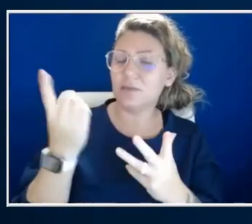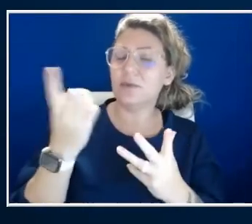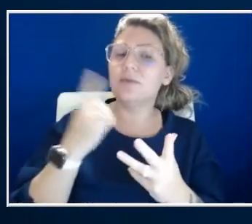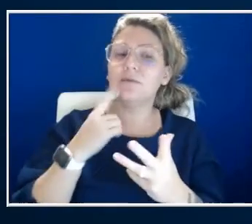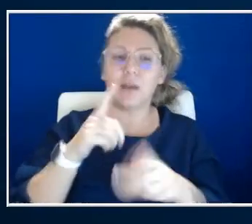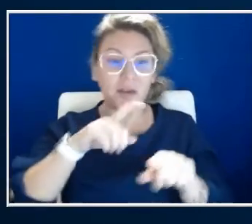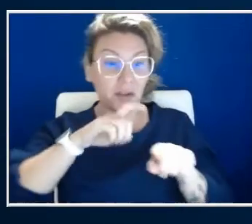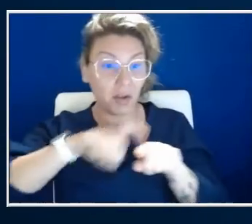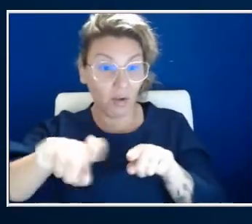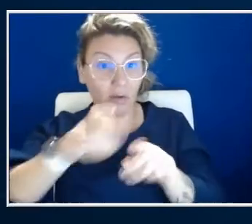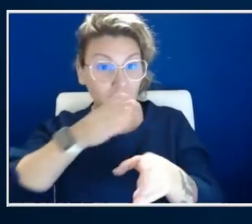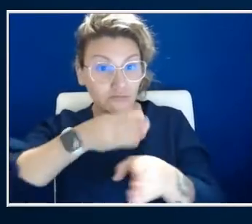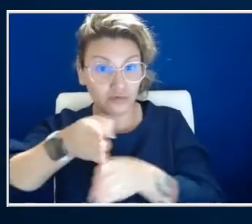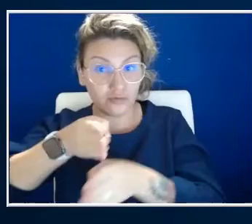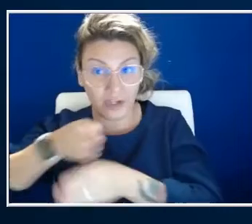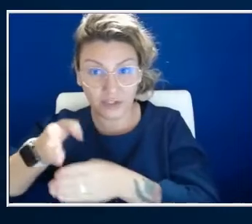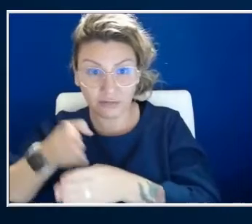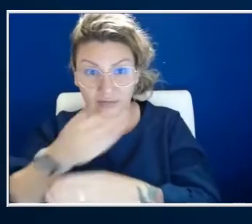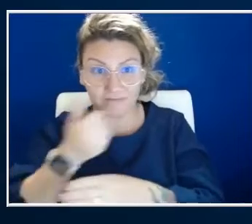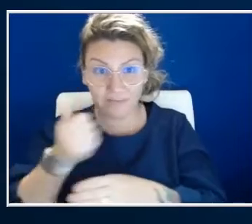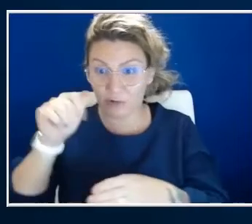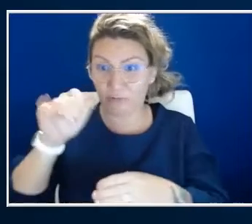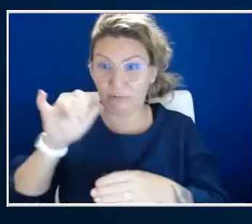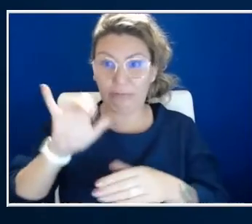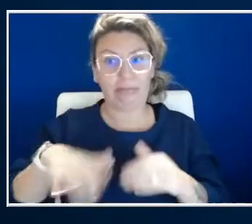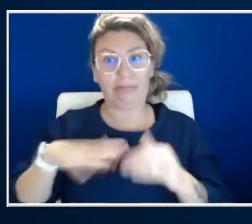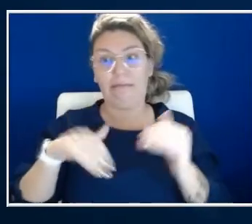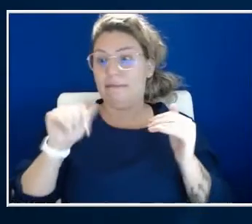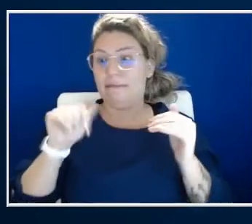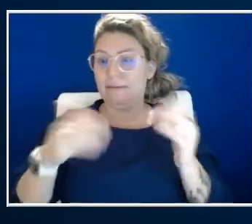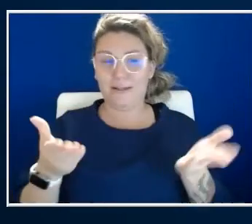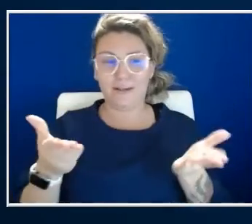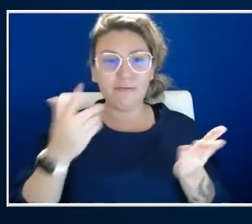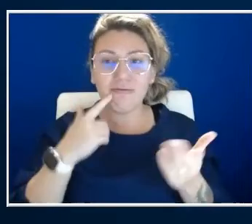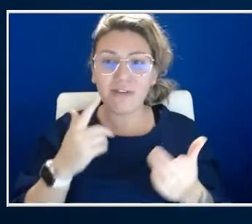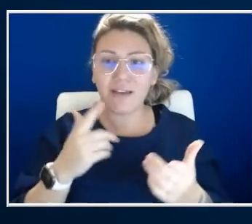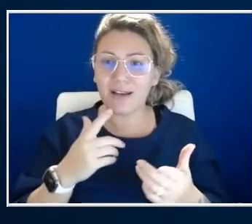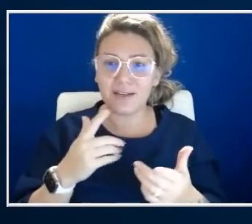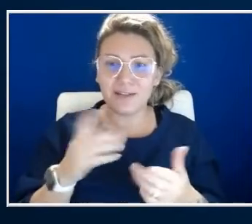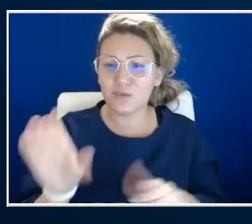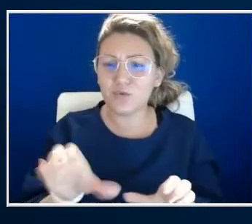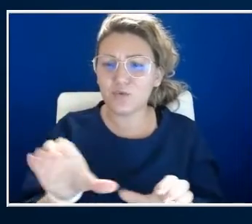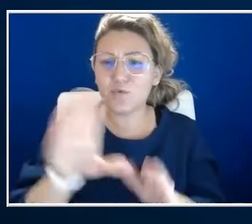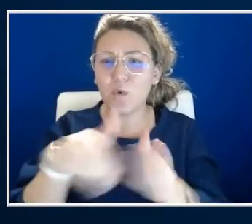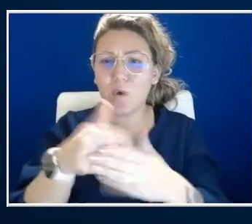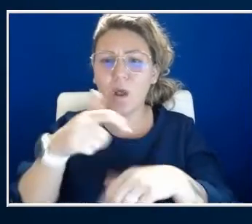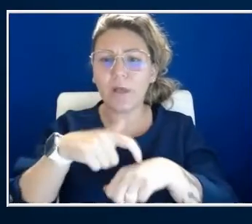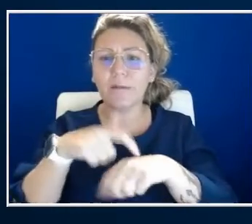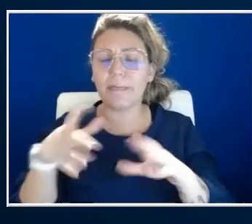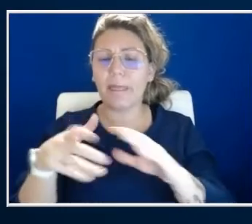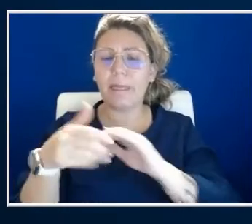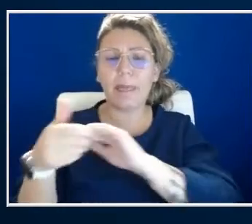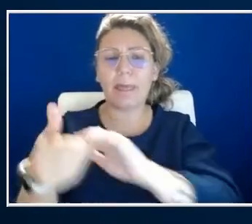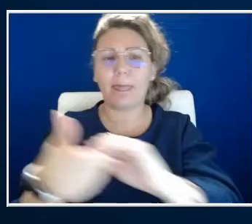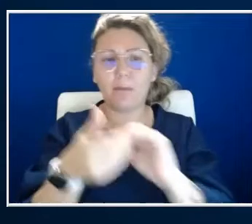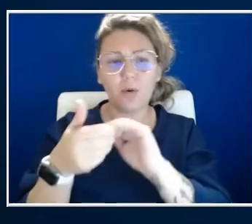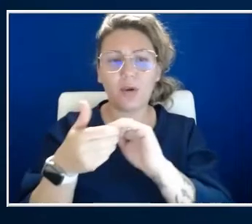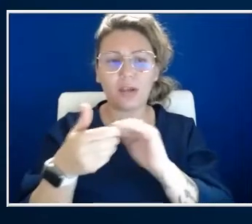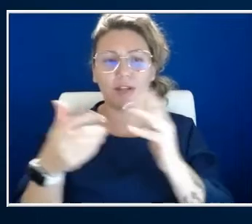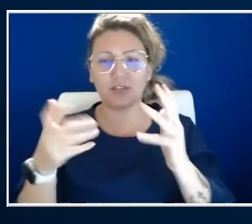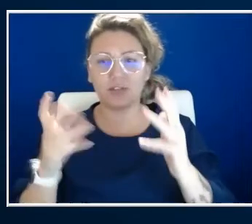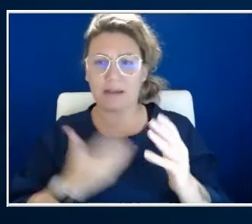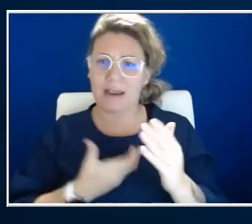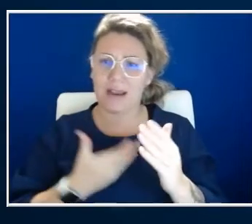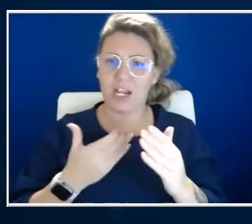this area better than I do. And likewise, we do that all the time. The collaborative nature of our faculty